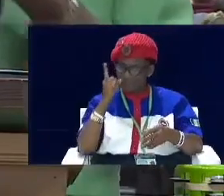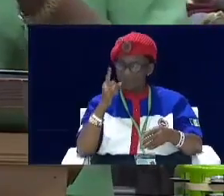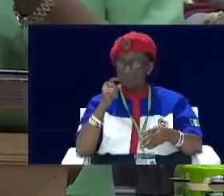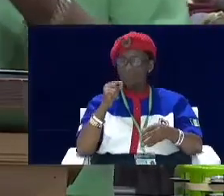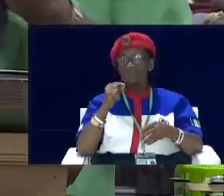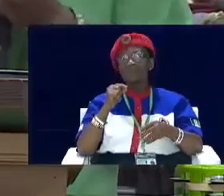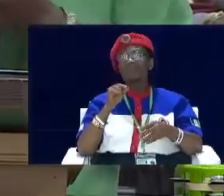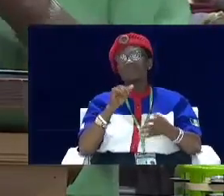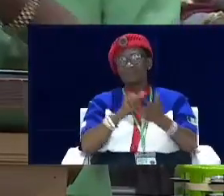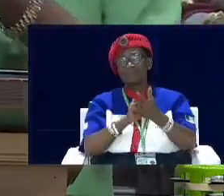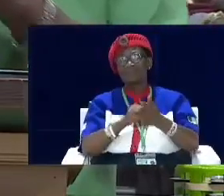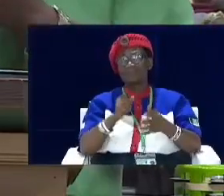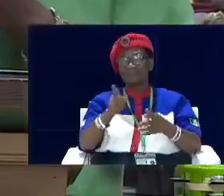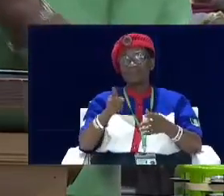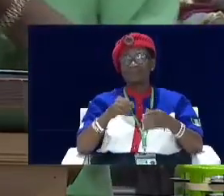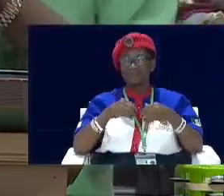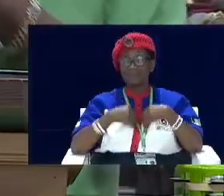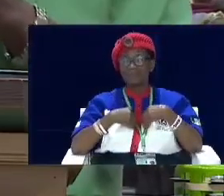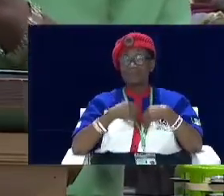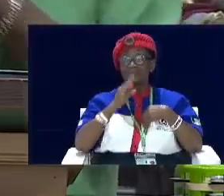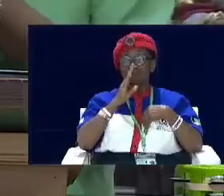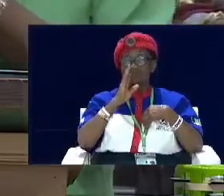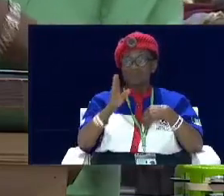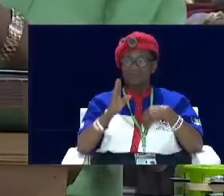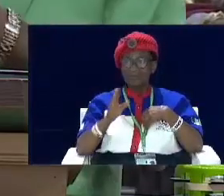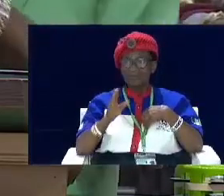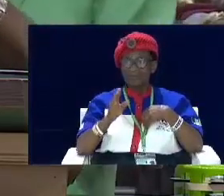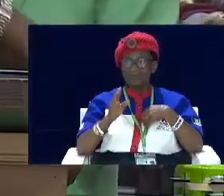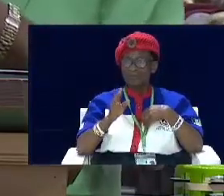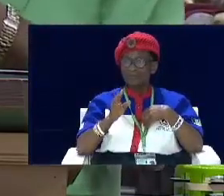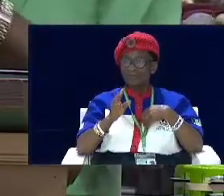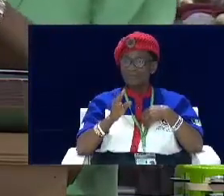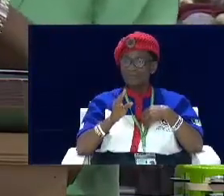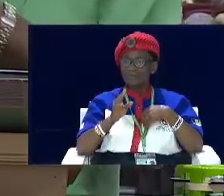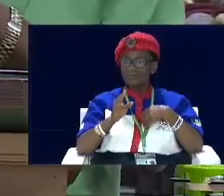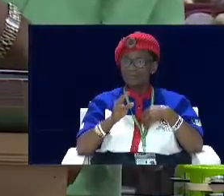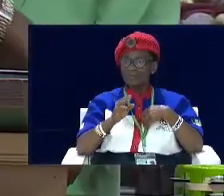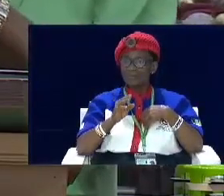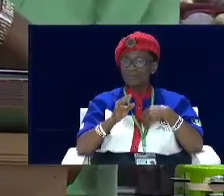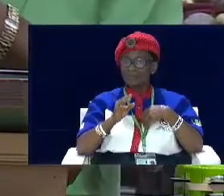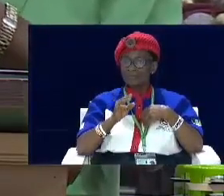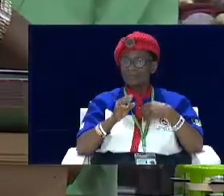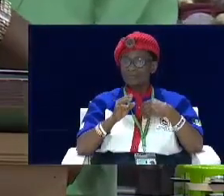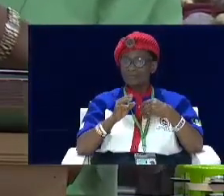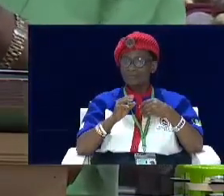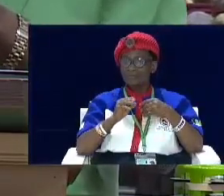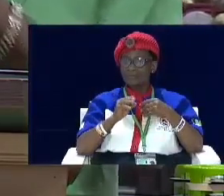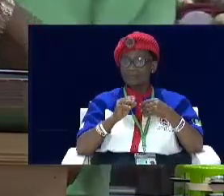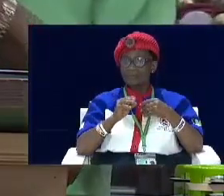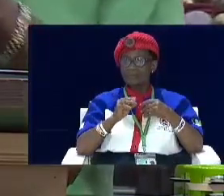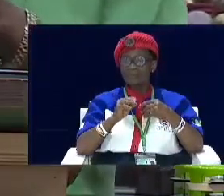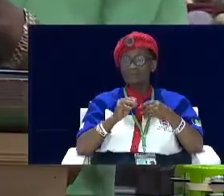that you have been shaking the throne of heaven.